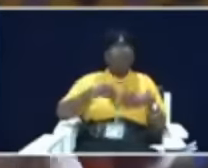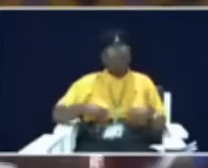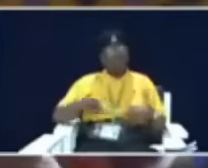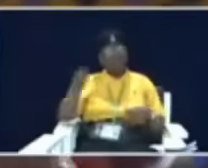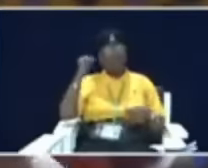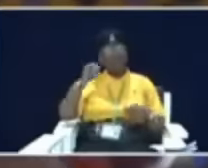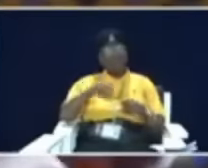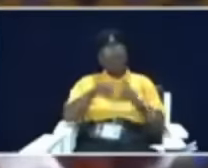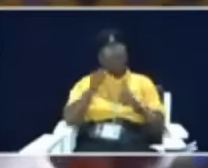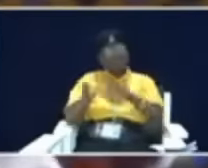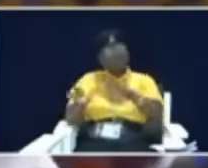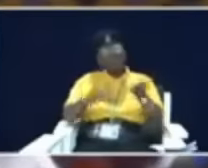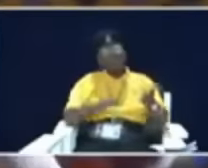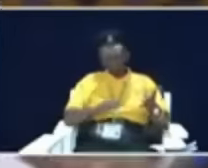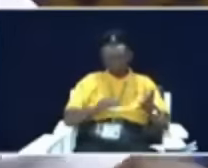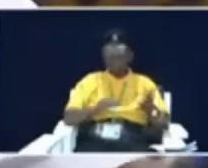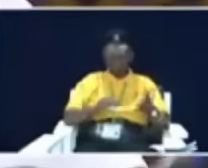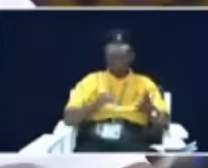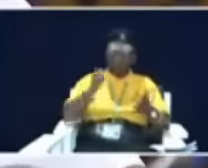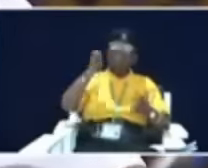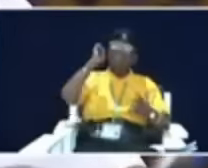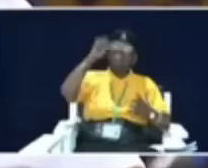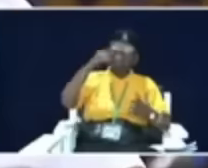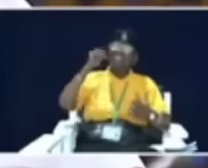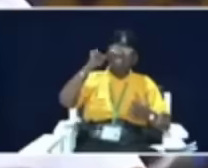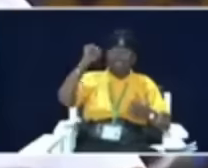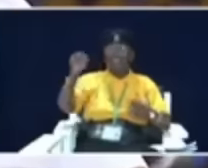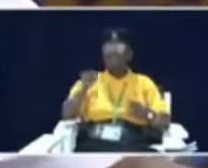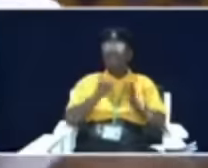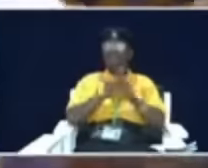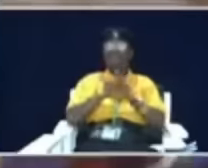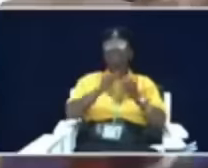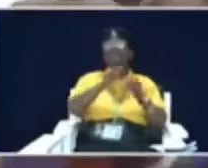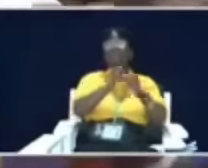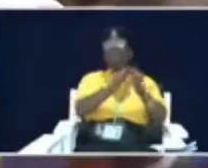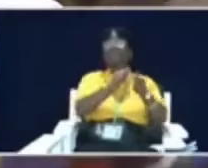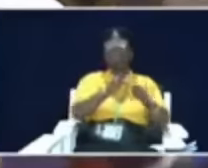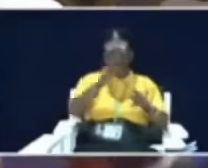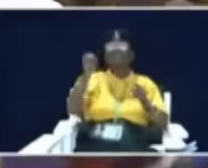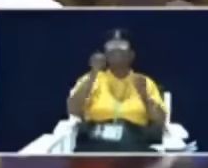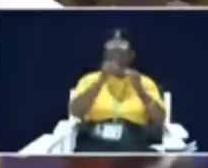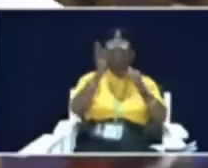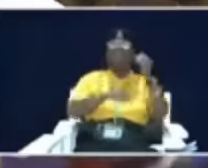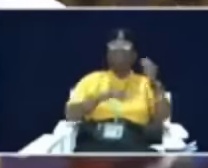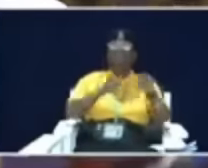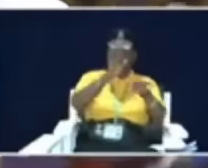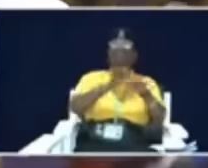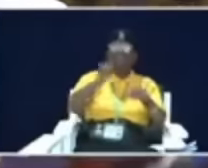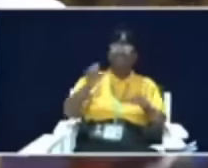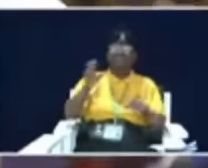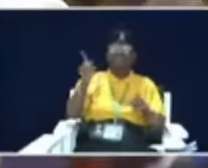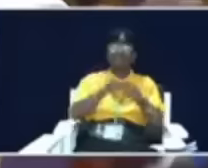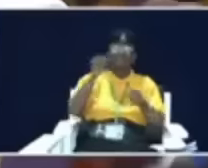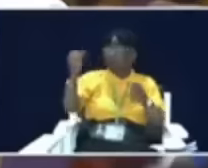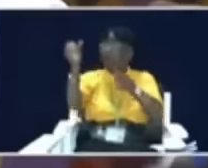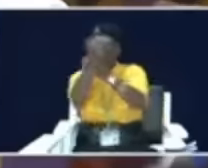So what happened? He said his own problem is more than touching. So he grabbed the dress. The